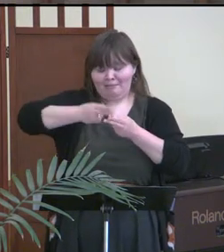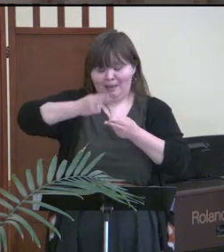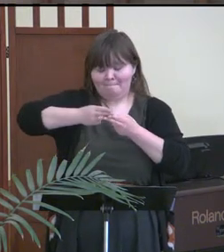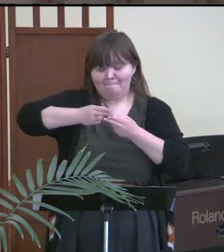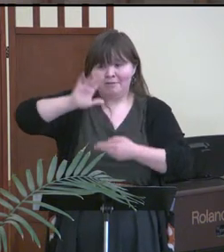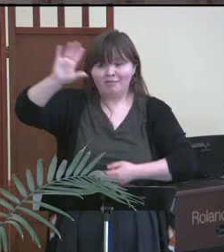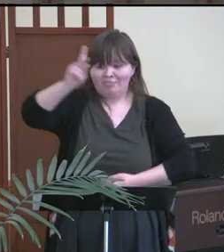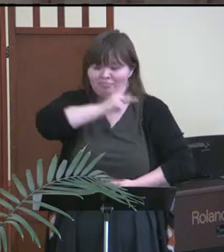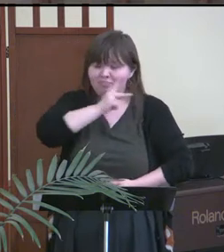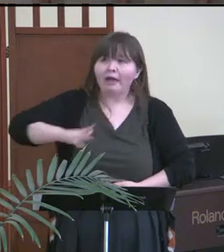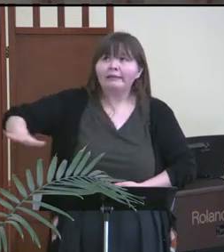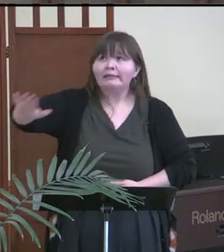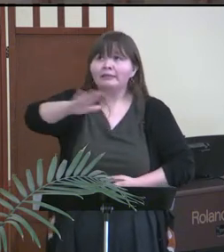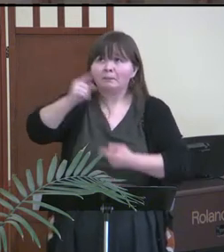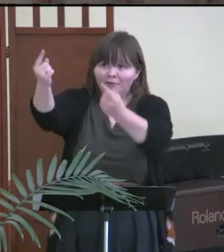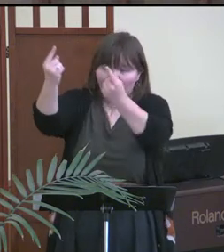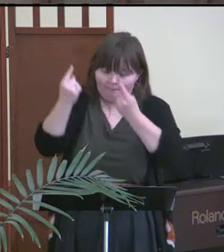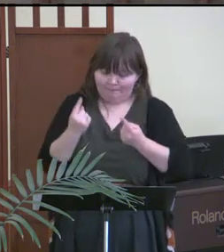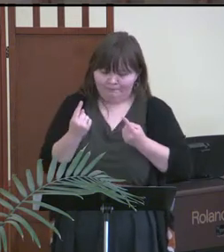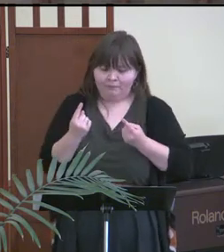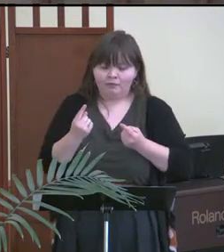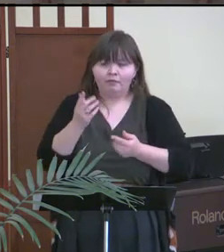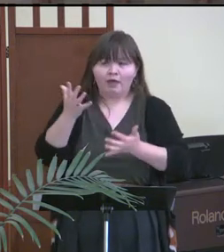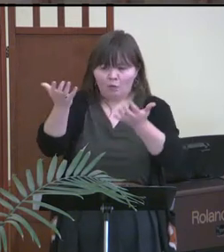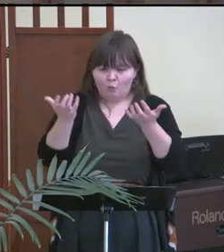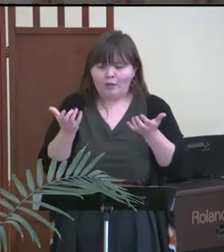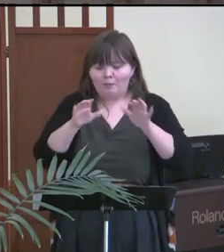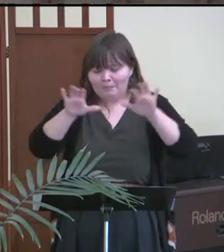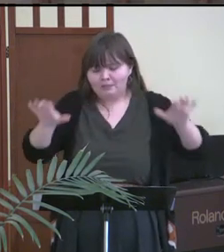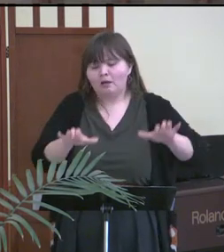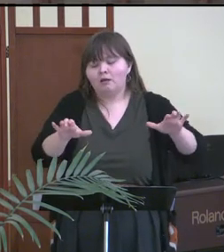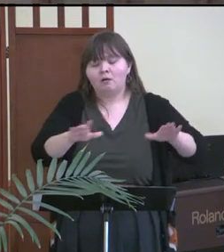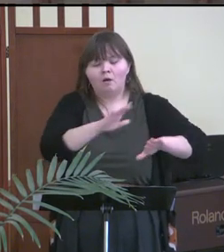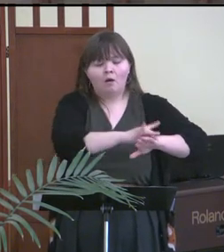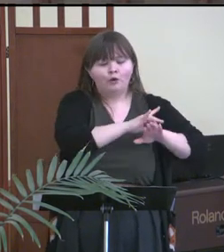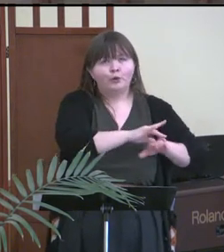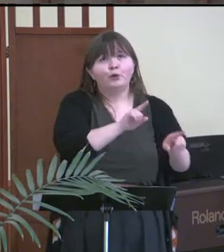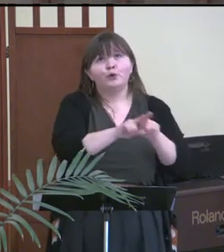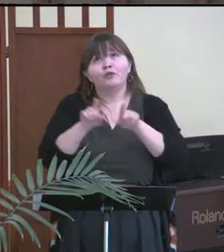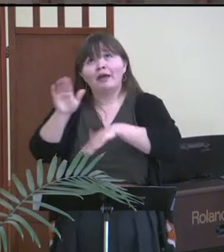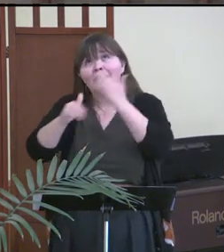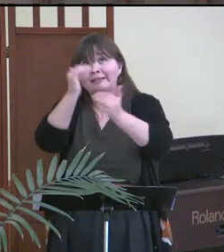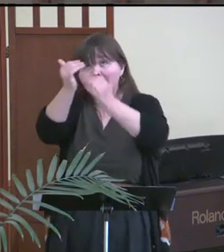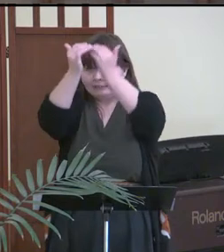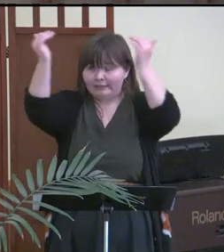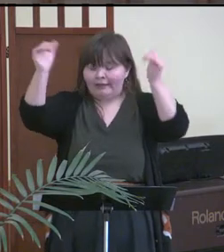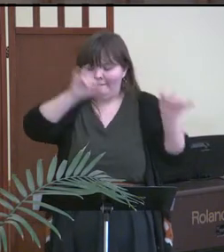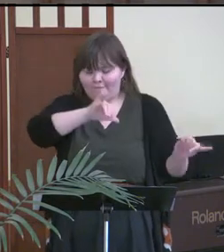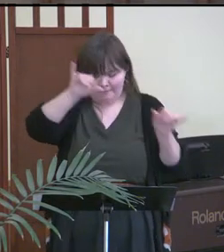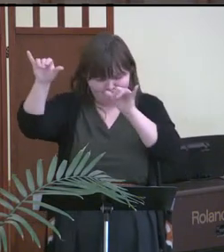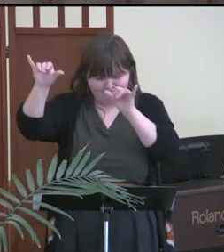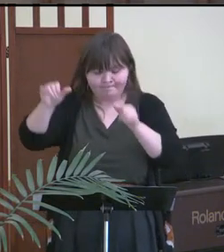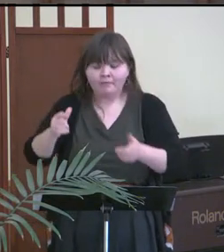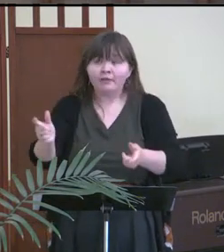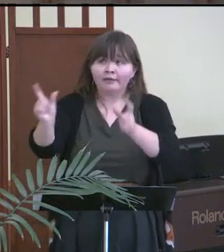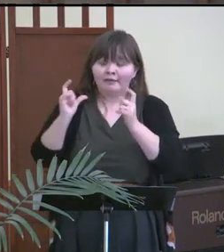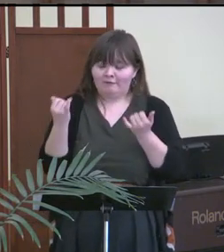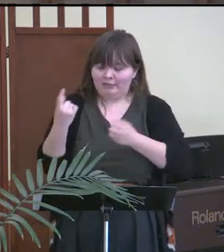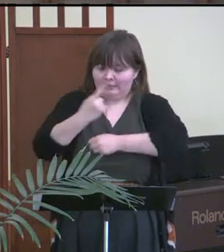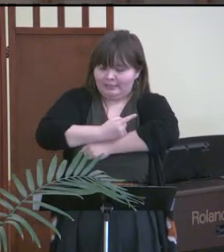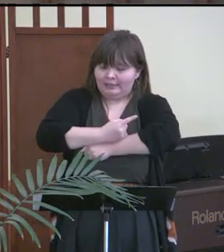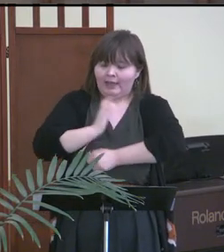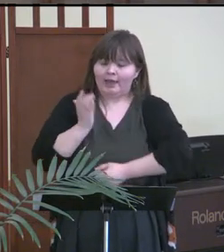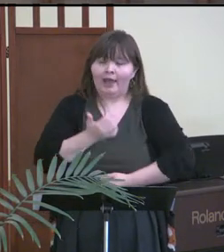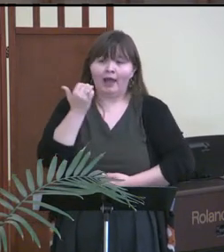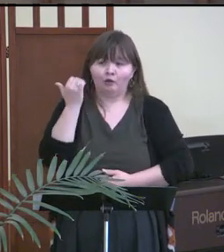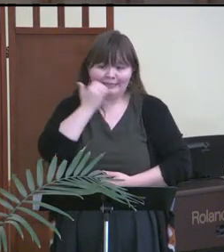thy name. Thy kingdom come, thy will be done, on earth as it is in heaven. Give us